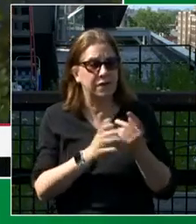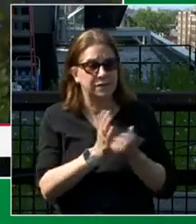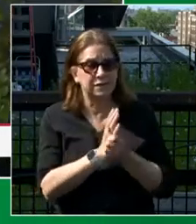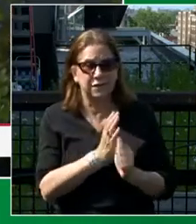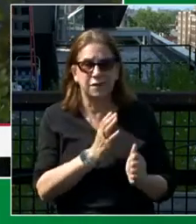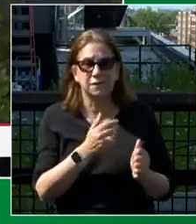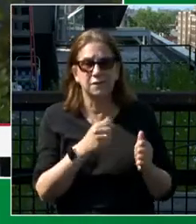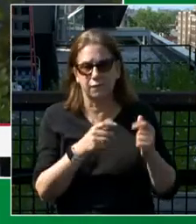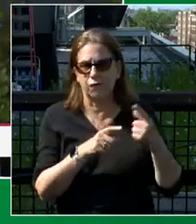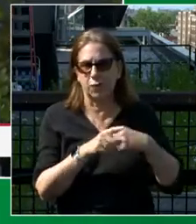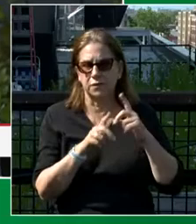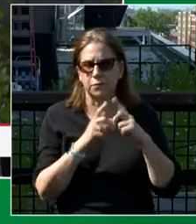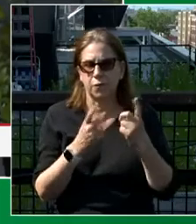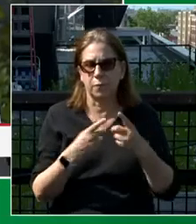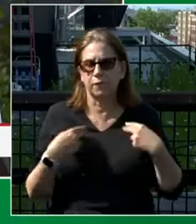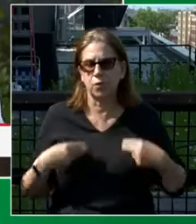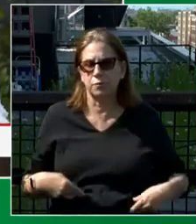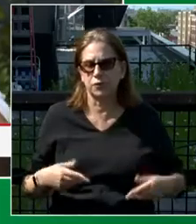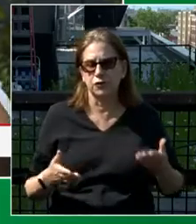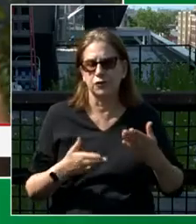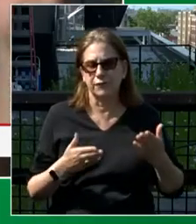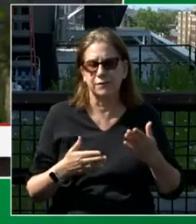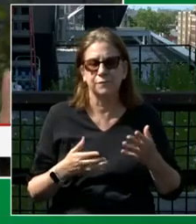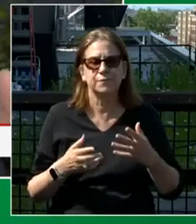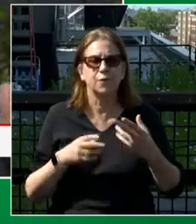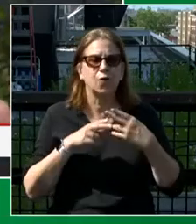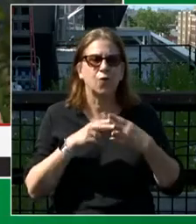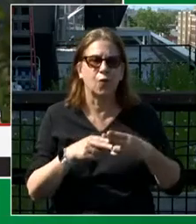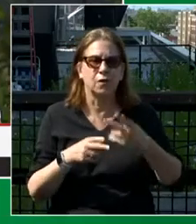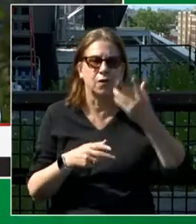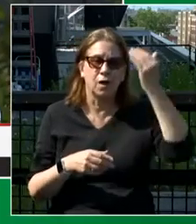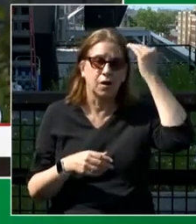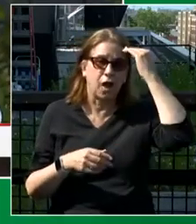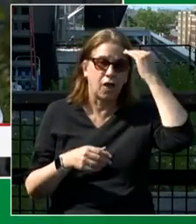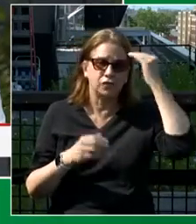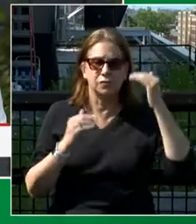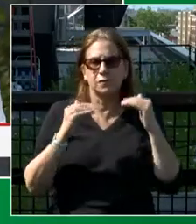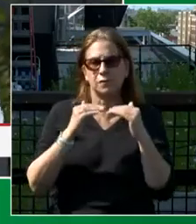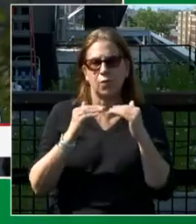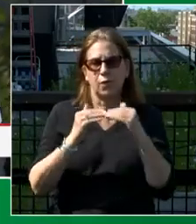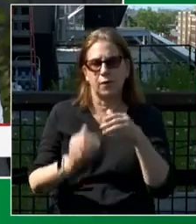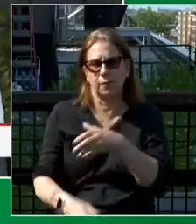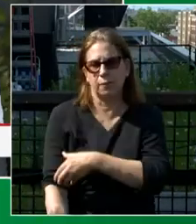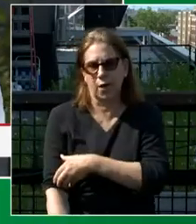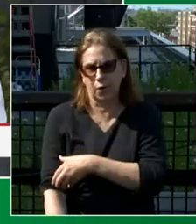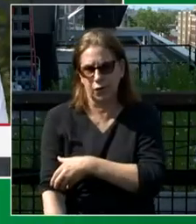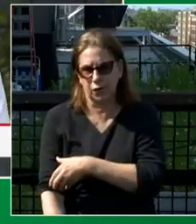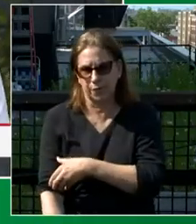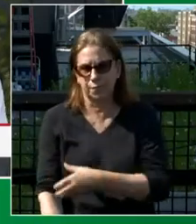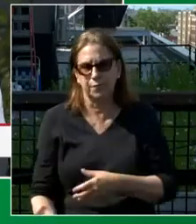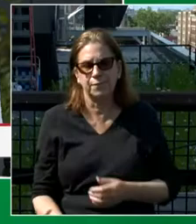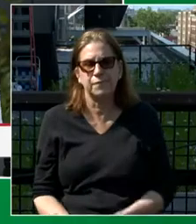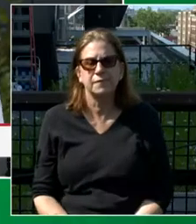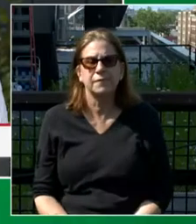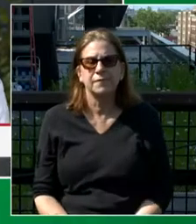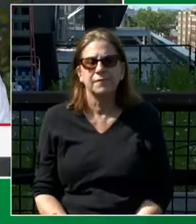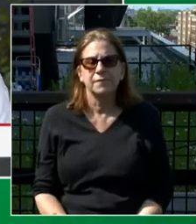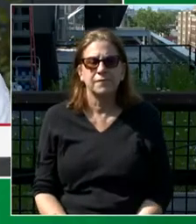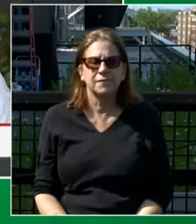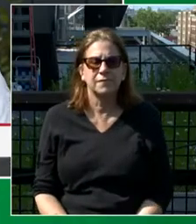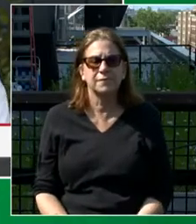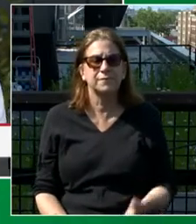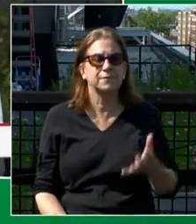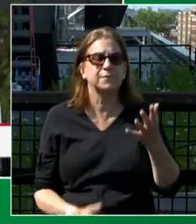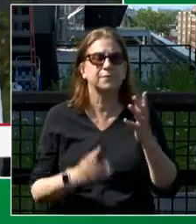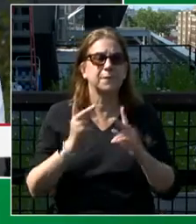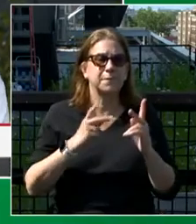have, or like, one of the toughest things is that like everybody had to wear a different hat during the pandemic. And so even like keeping up with the